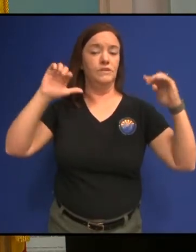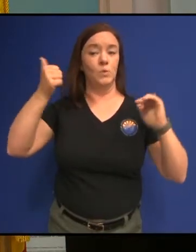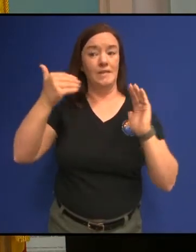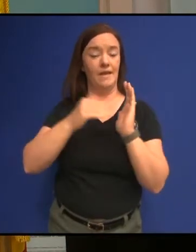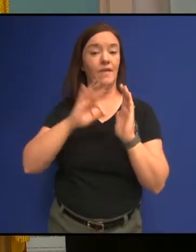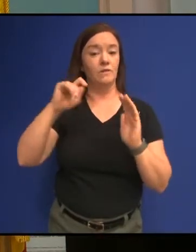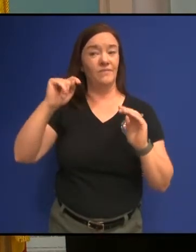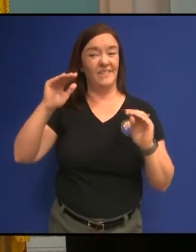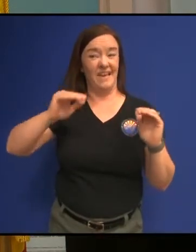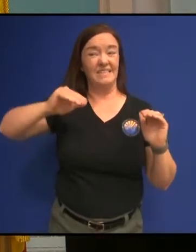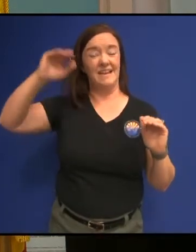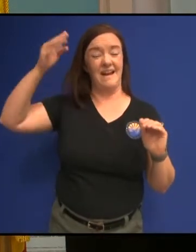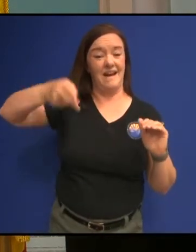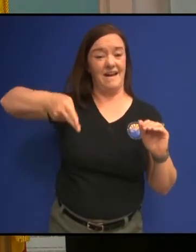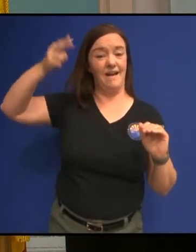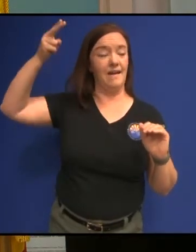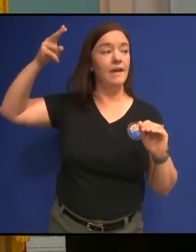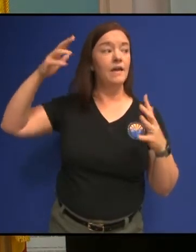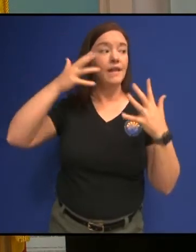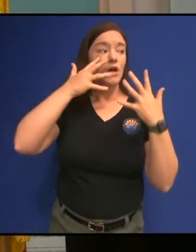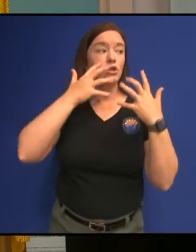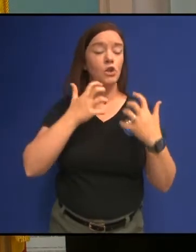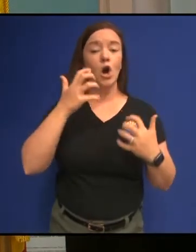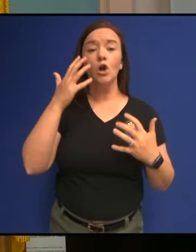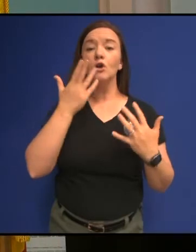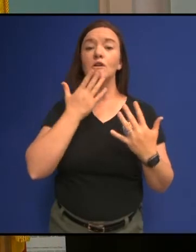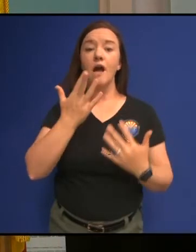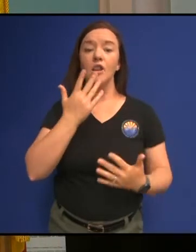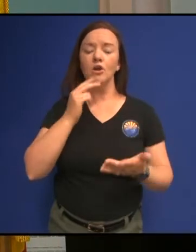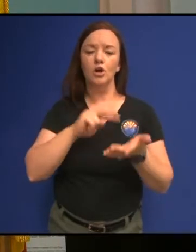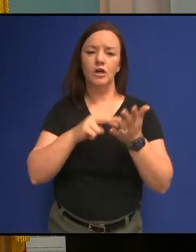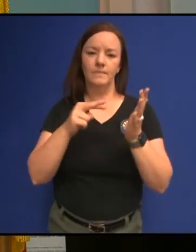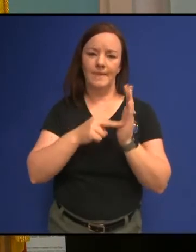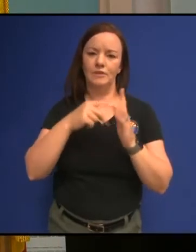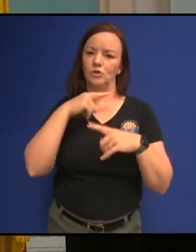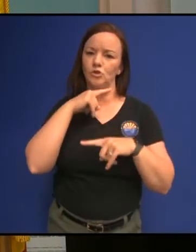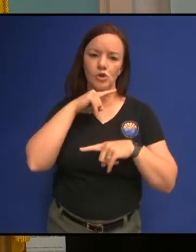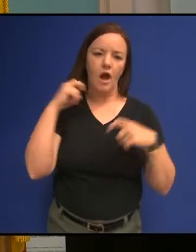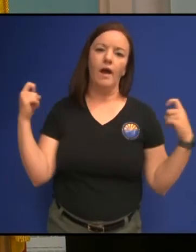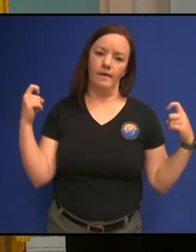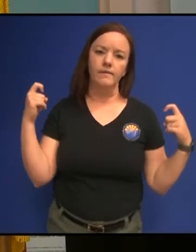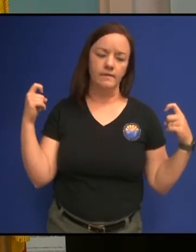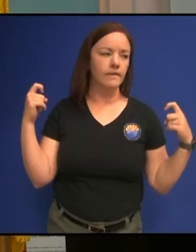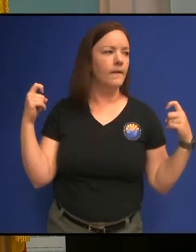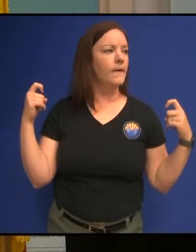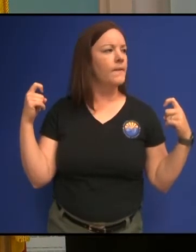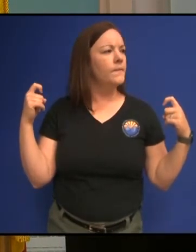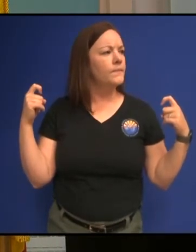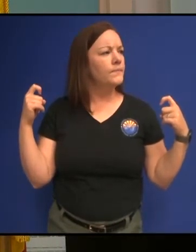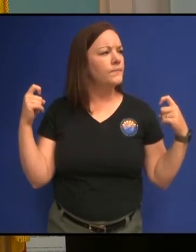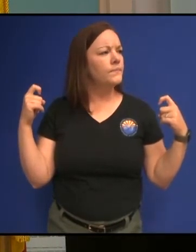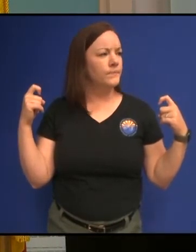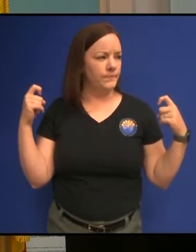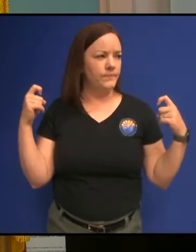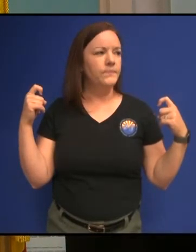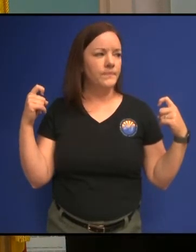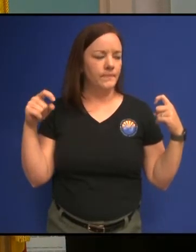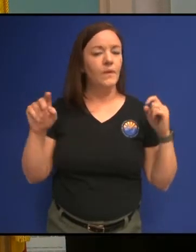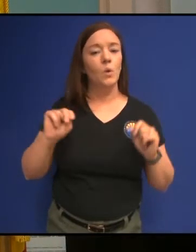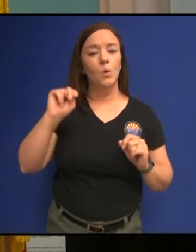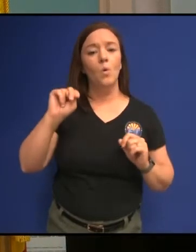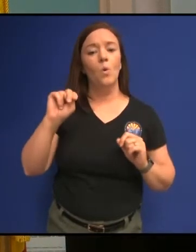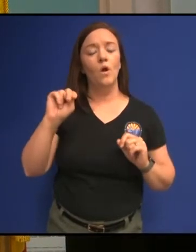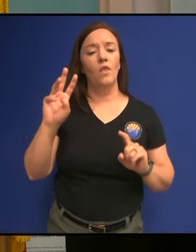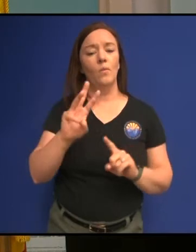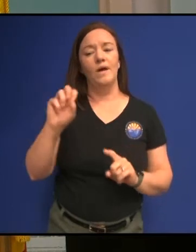feet, these darker colors represent really dry conditions. So right here over northwest San